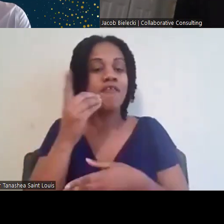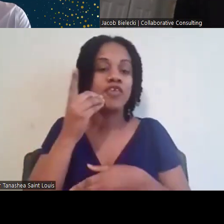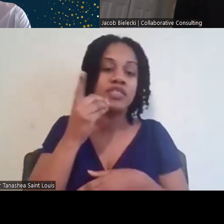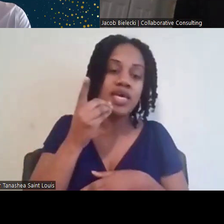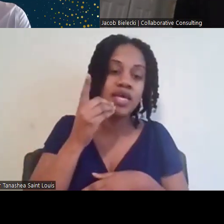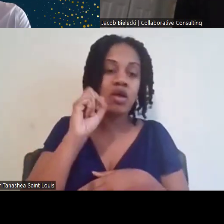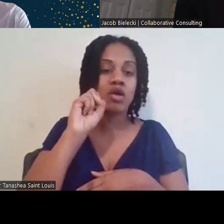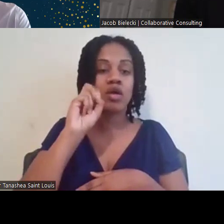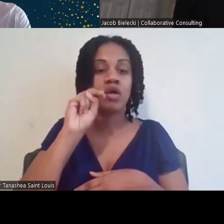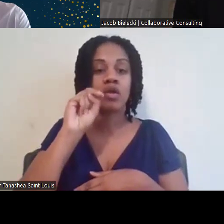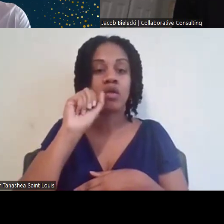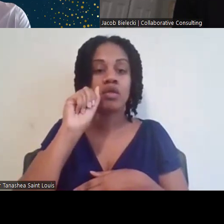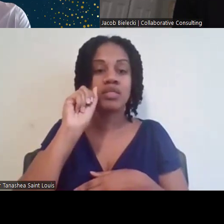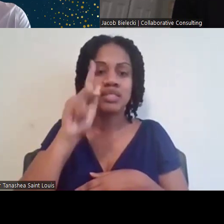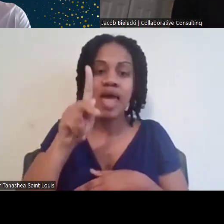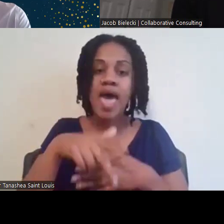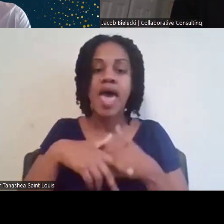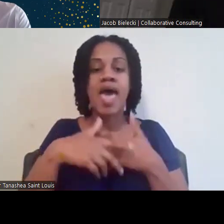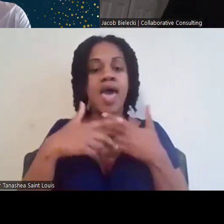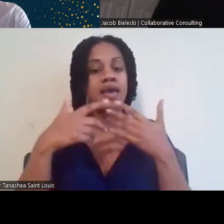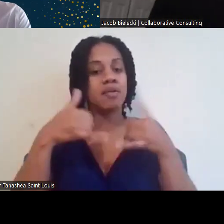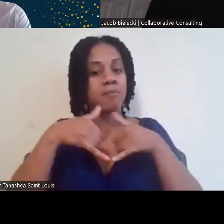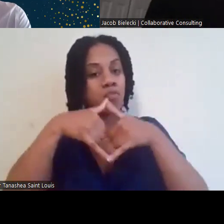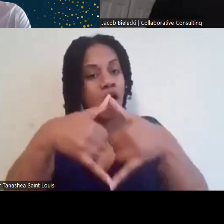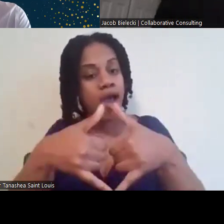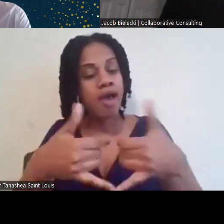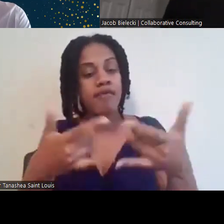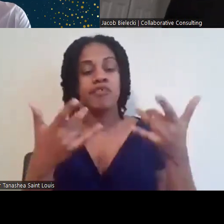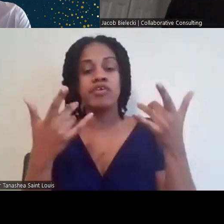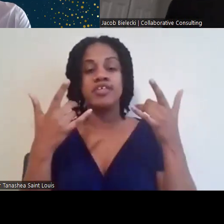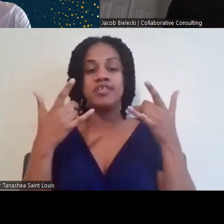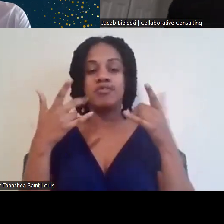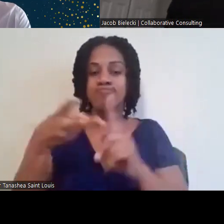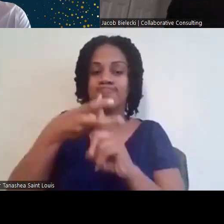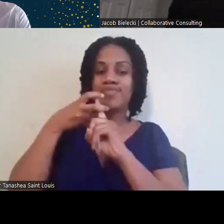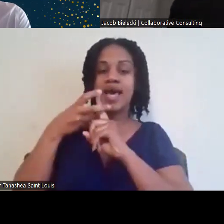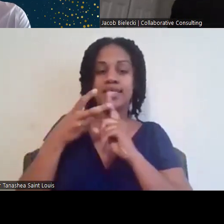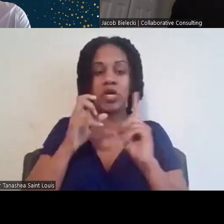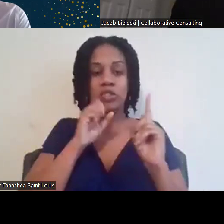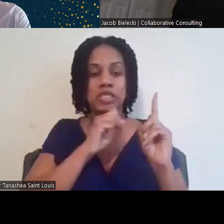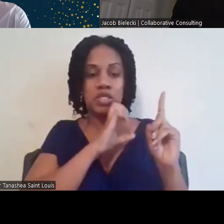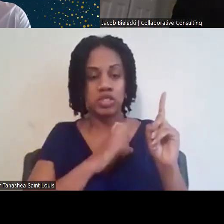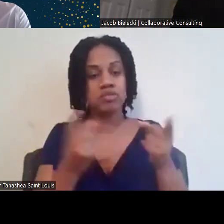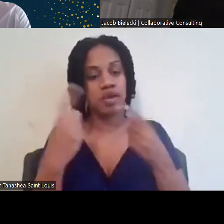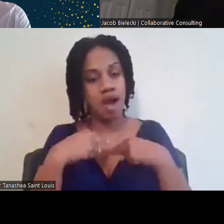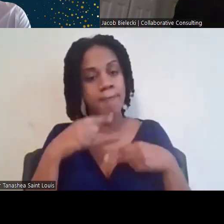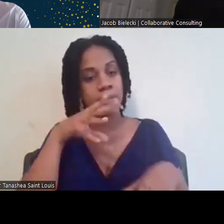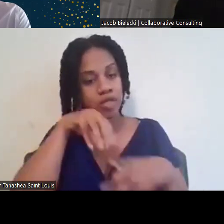snacks and raffle prizes or things like that to entice our seniors to come and